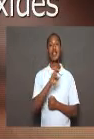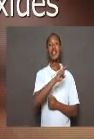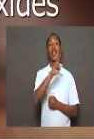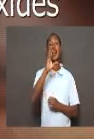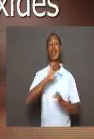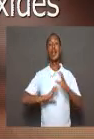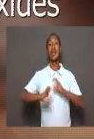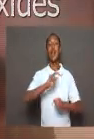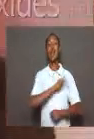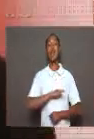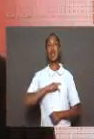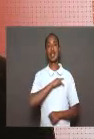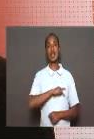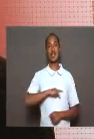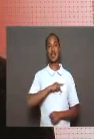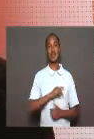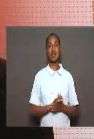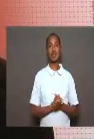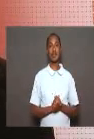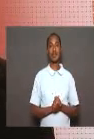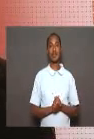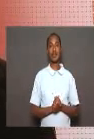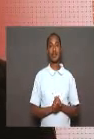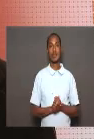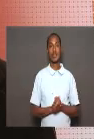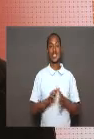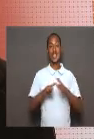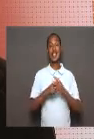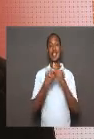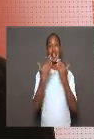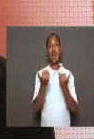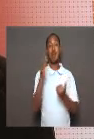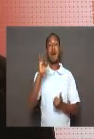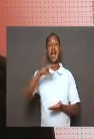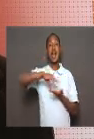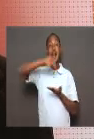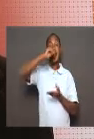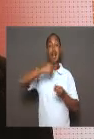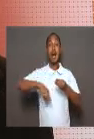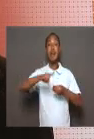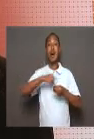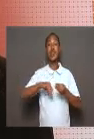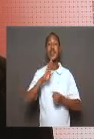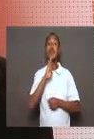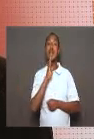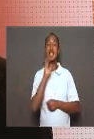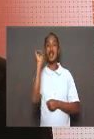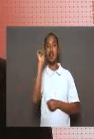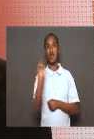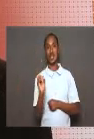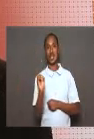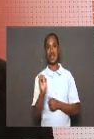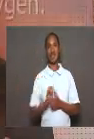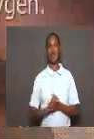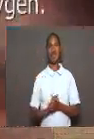chemical properties. Let us get started by learning about basic oxides.